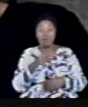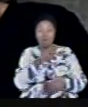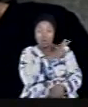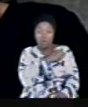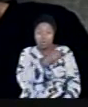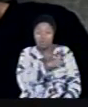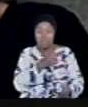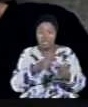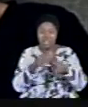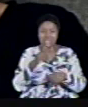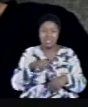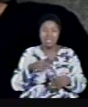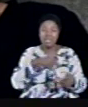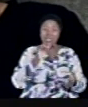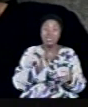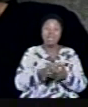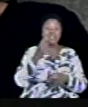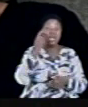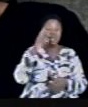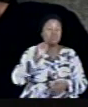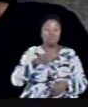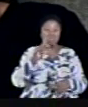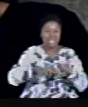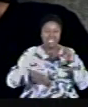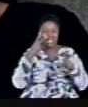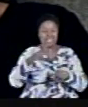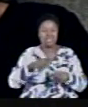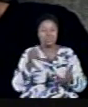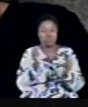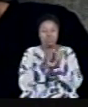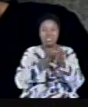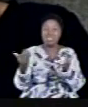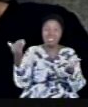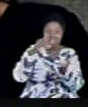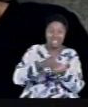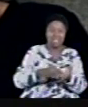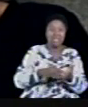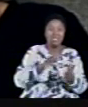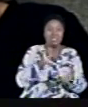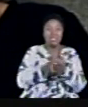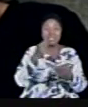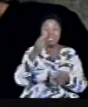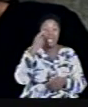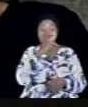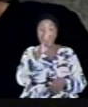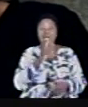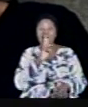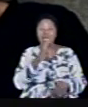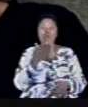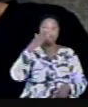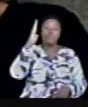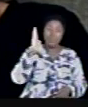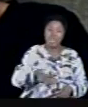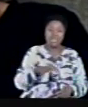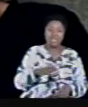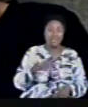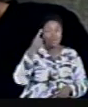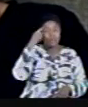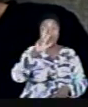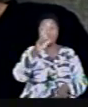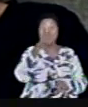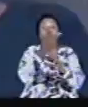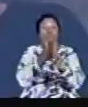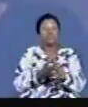with it again. That the eyes are bad. But God kept me. For 3 months, more than